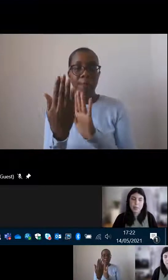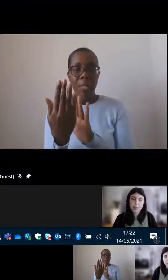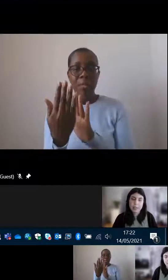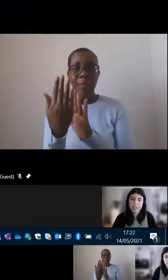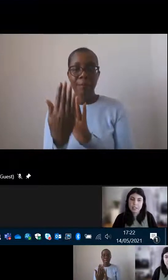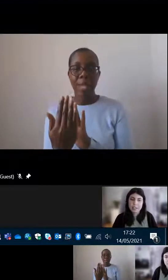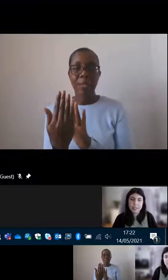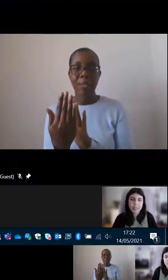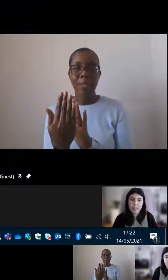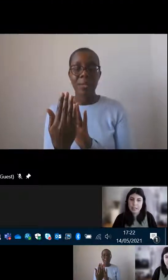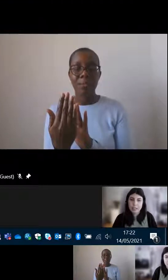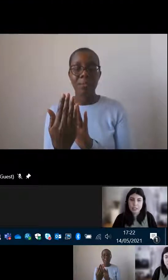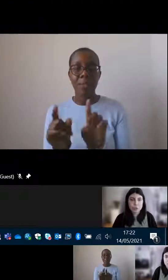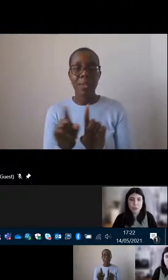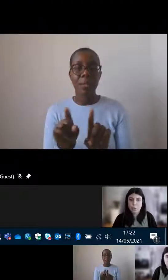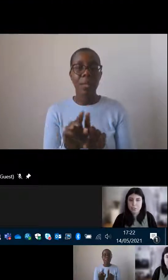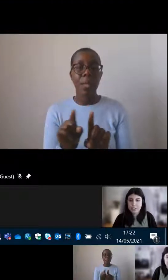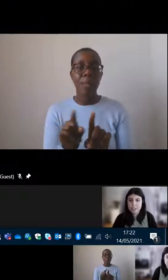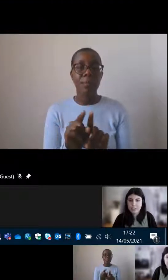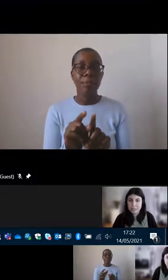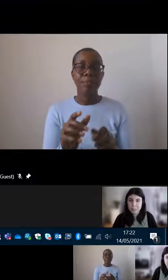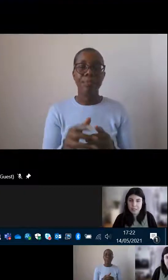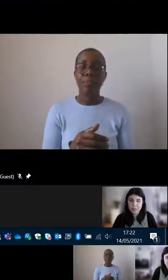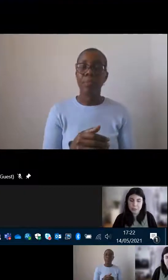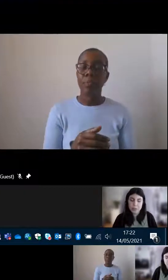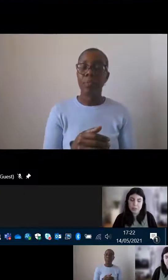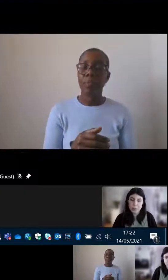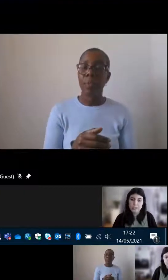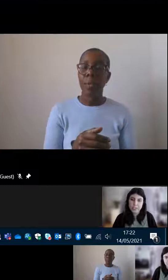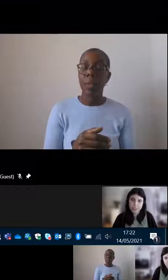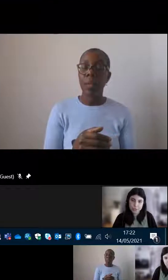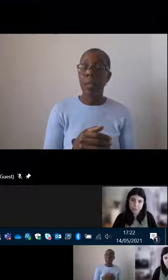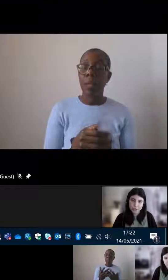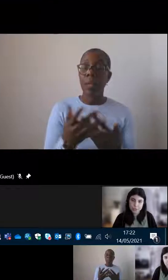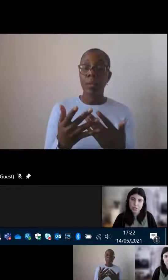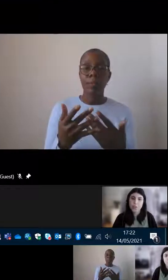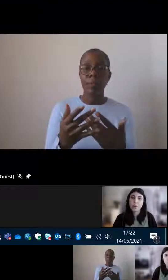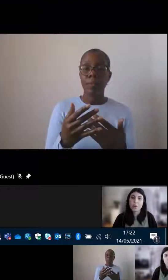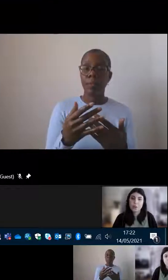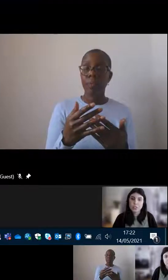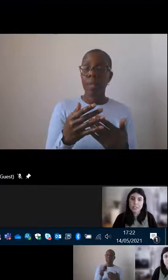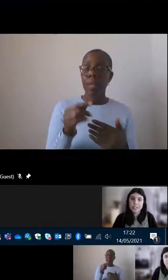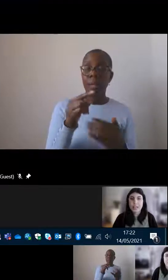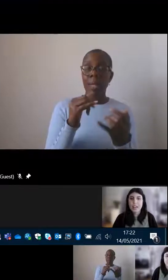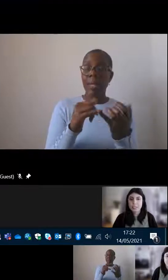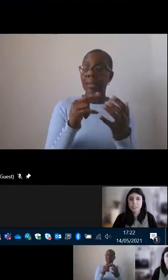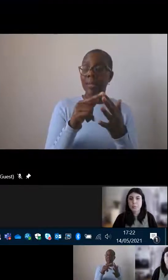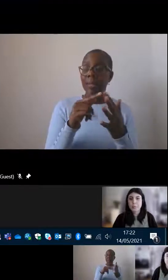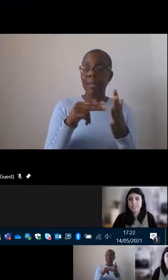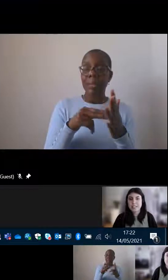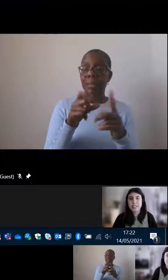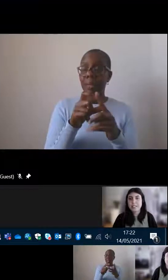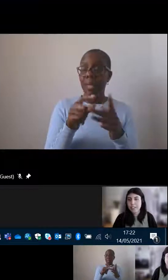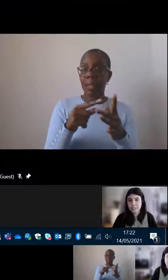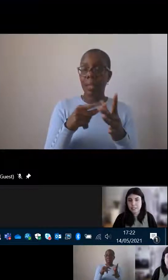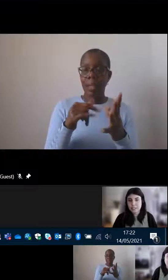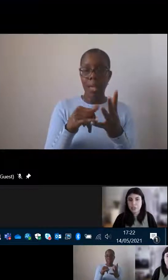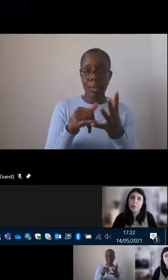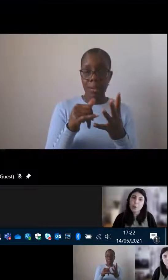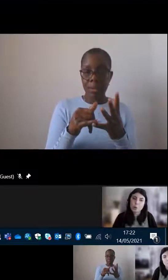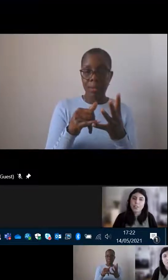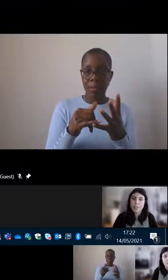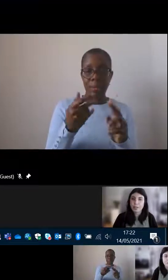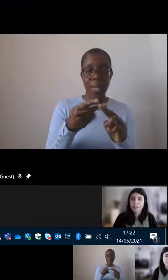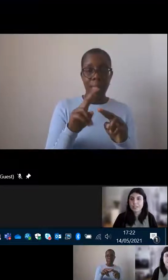SENDIAS will not share parents, carer or young person's information with other professionals unless they have explicit